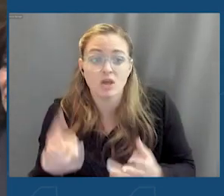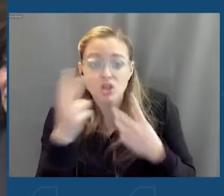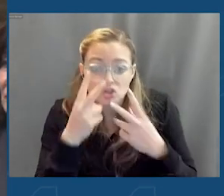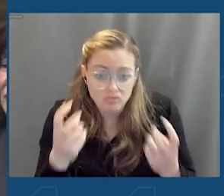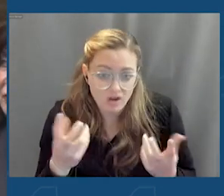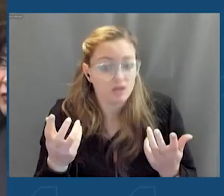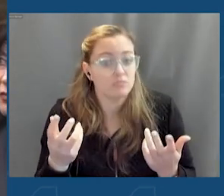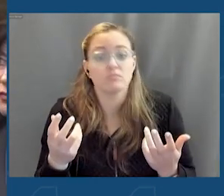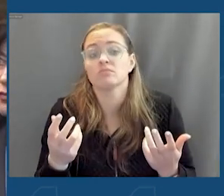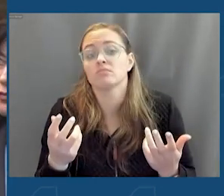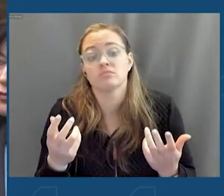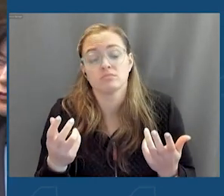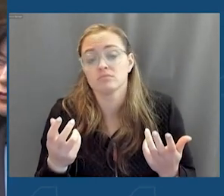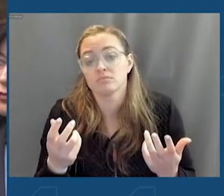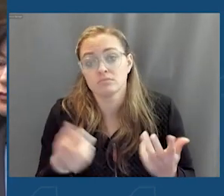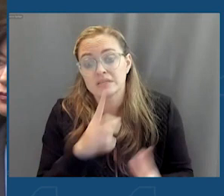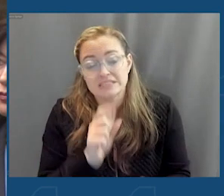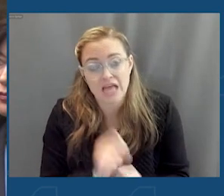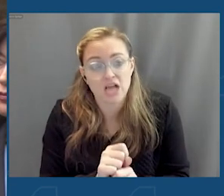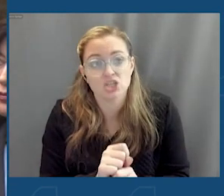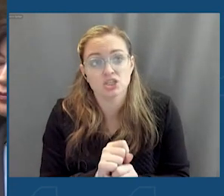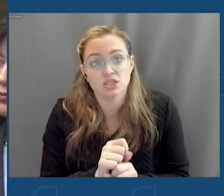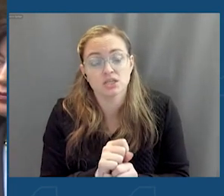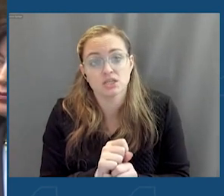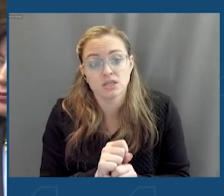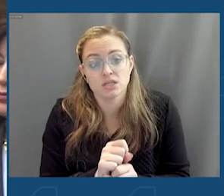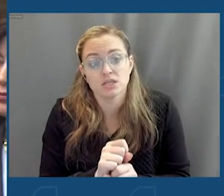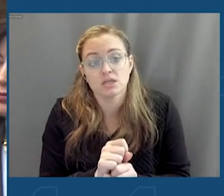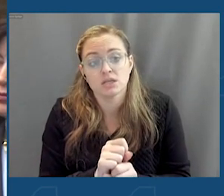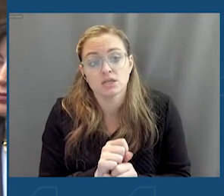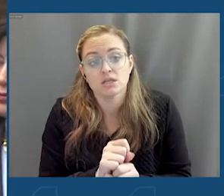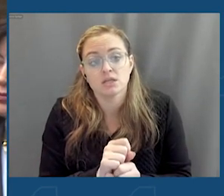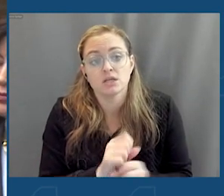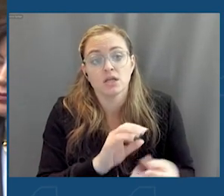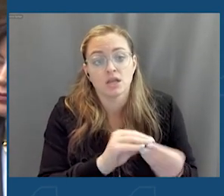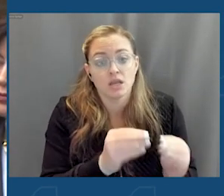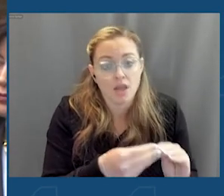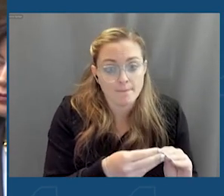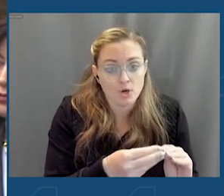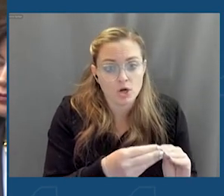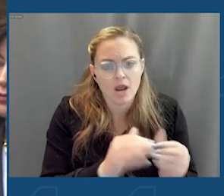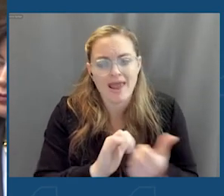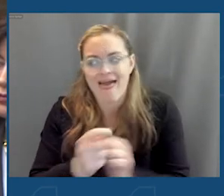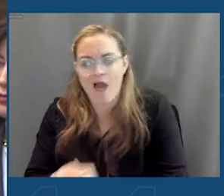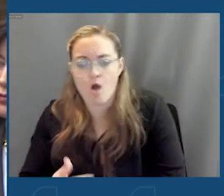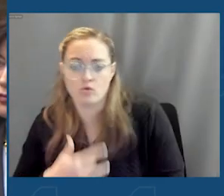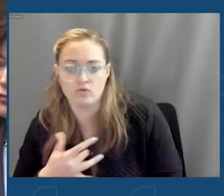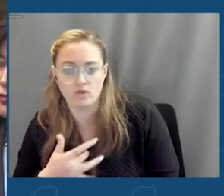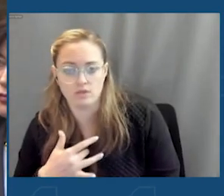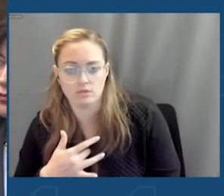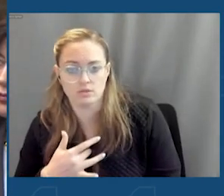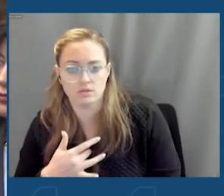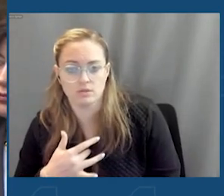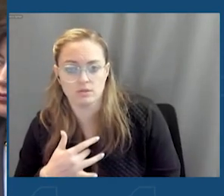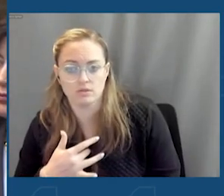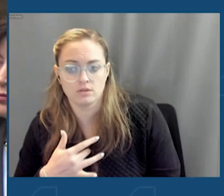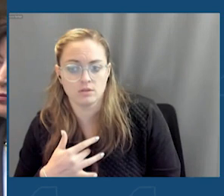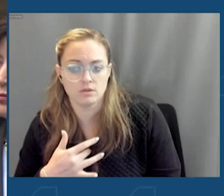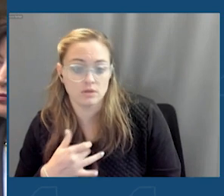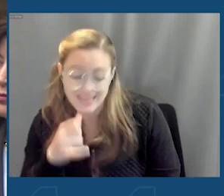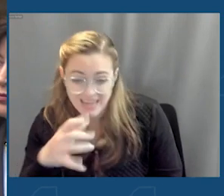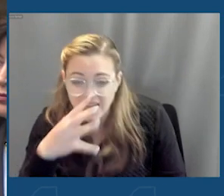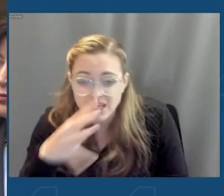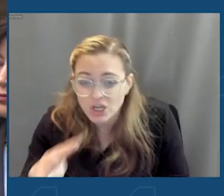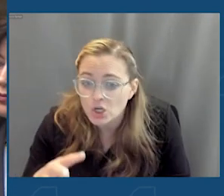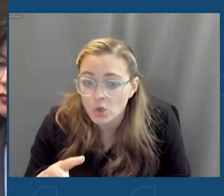is actually the number, and it's how people feel. We did not ignore what people